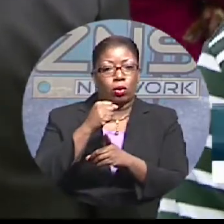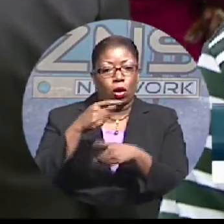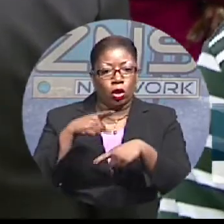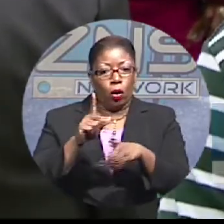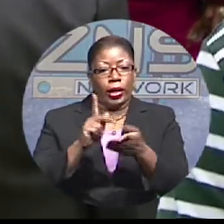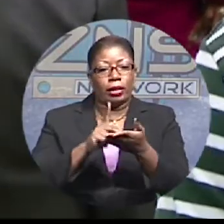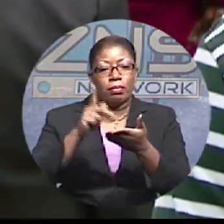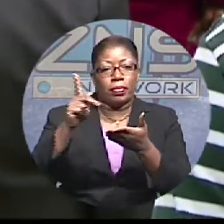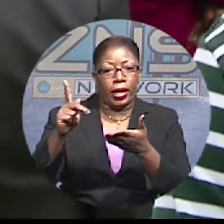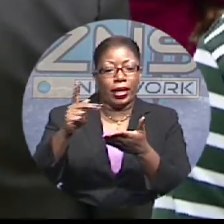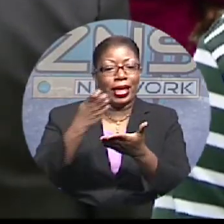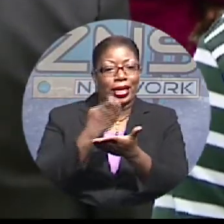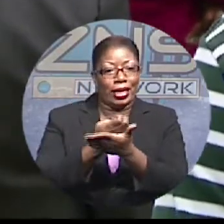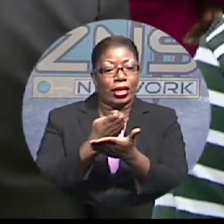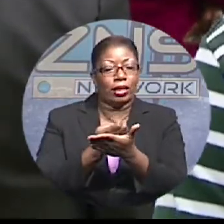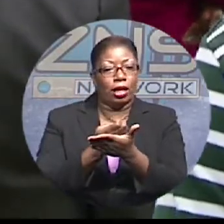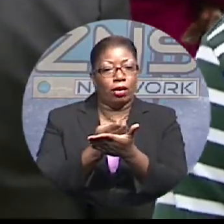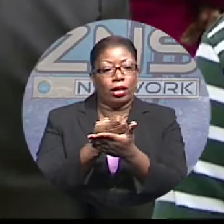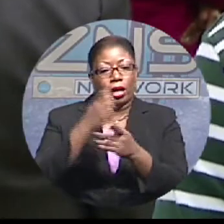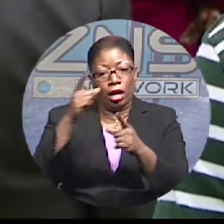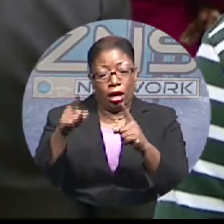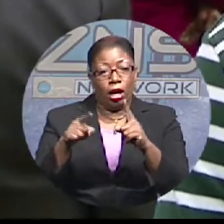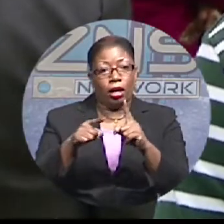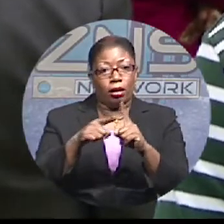paying the economic costs. Guyana is one of them.